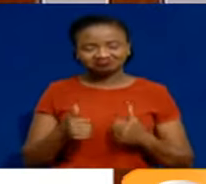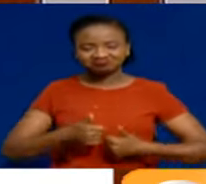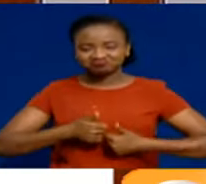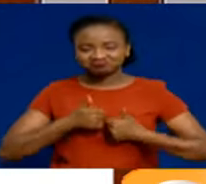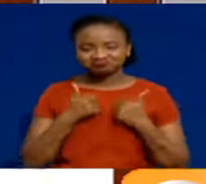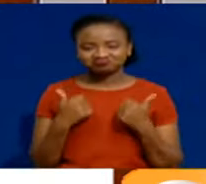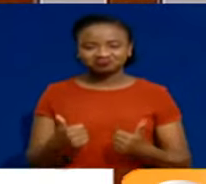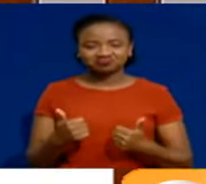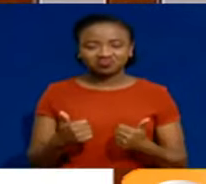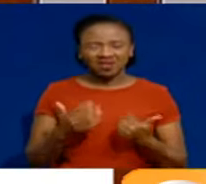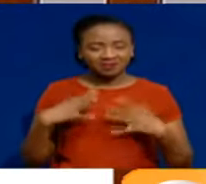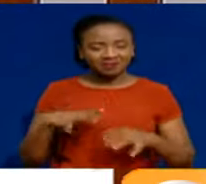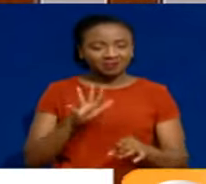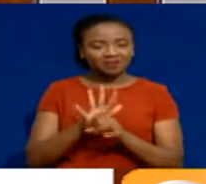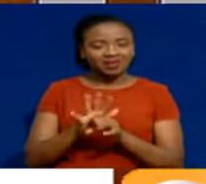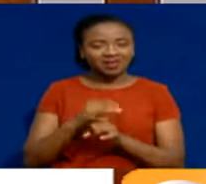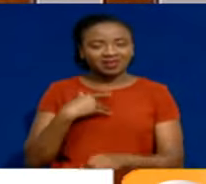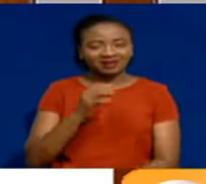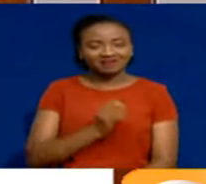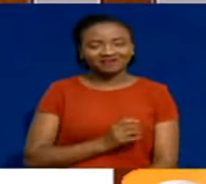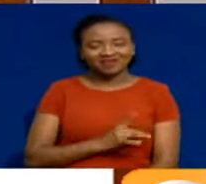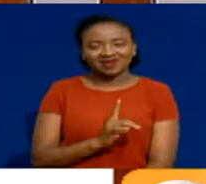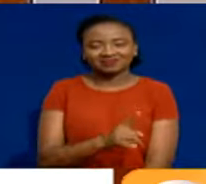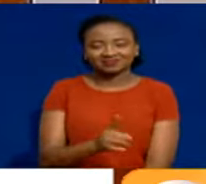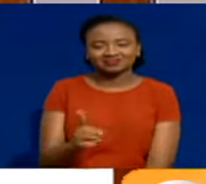fear anybody would have.